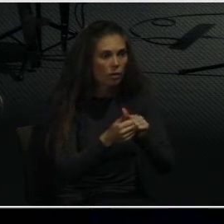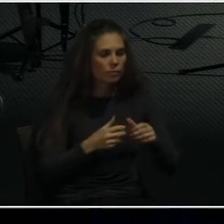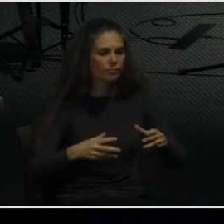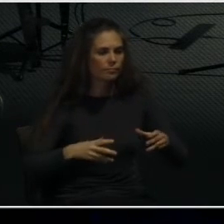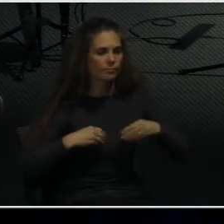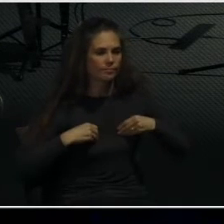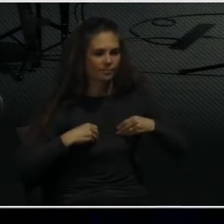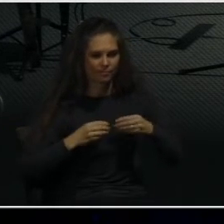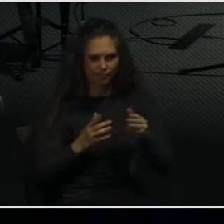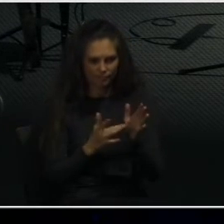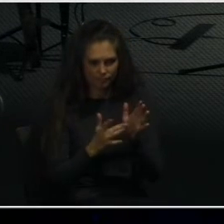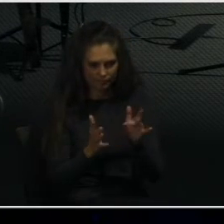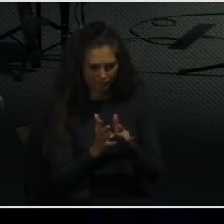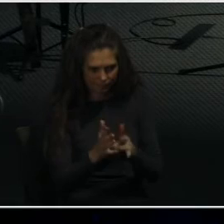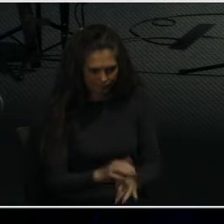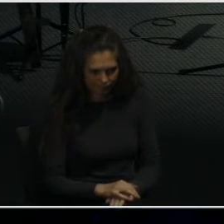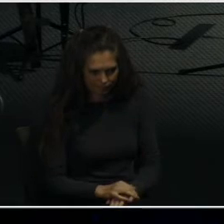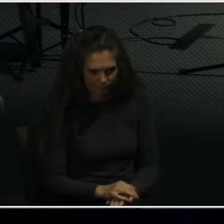In John 4,